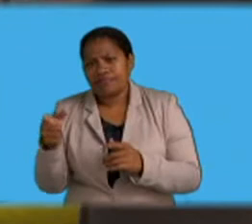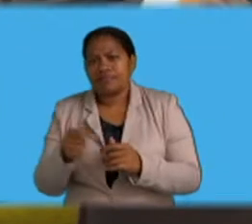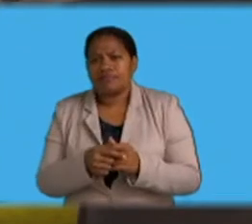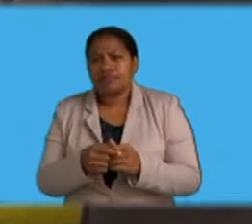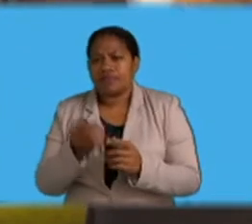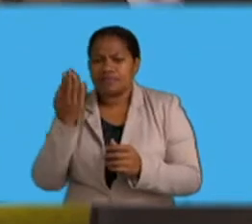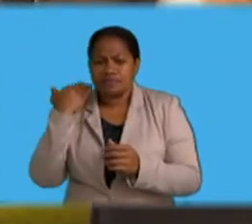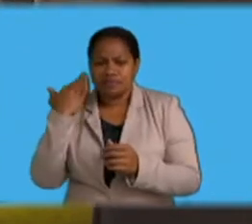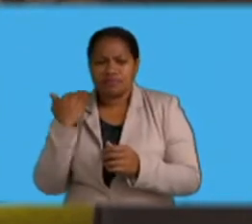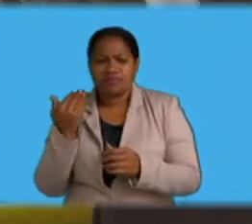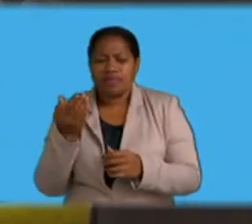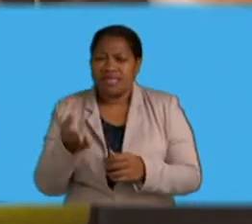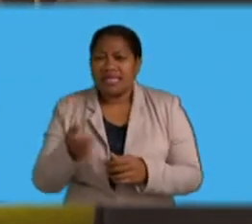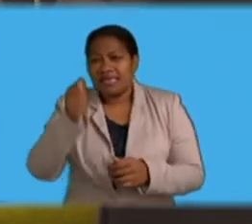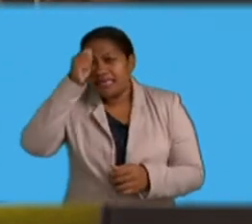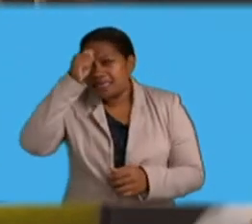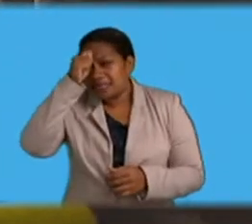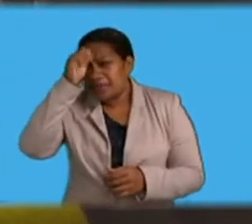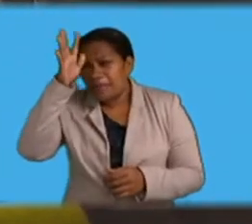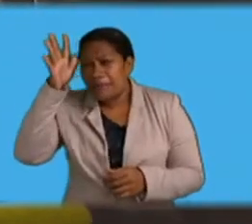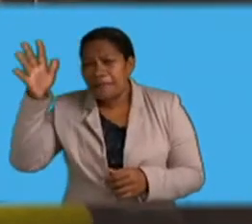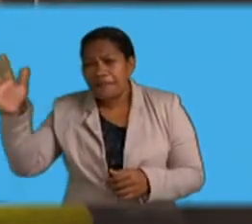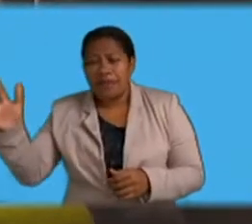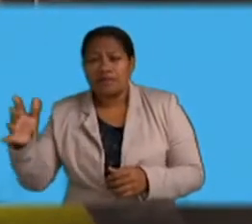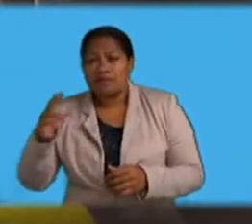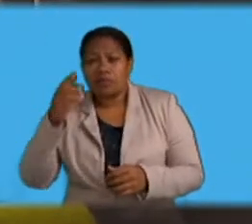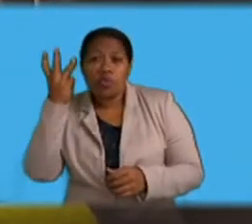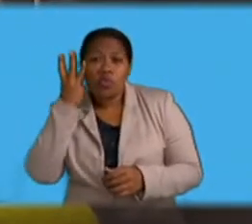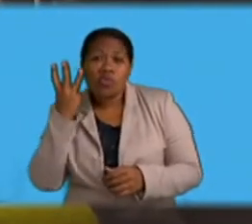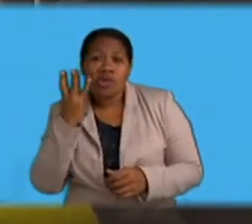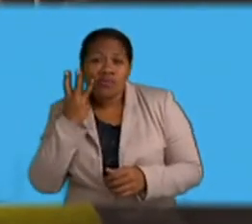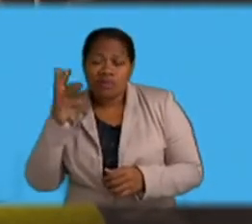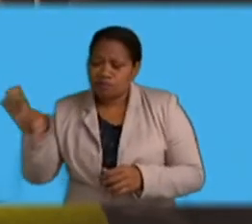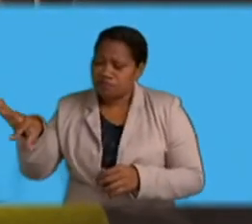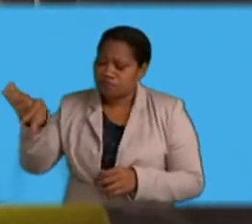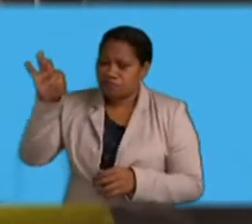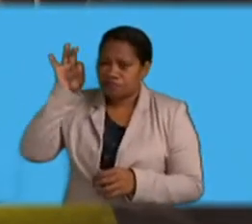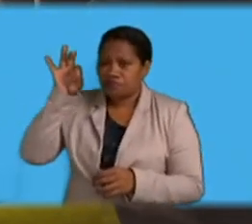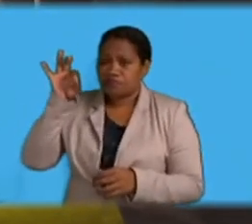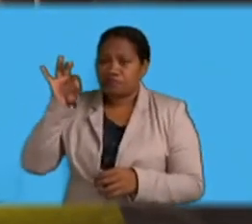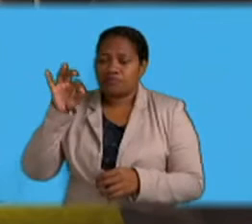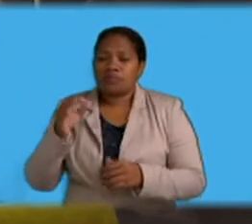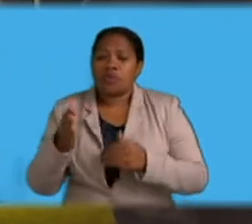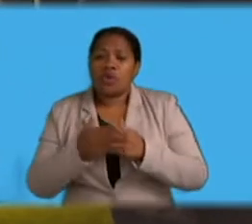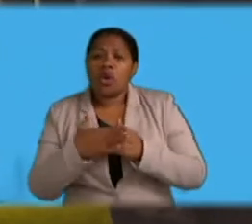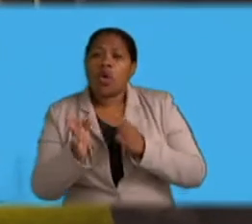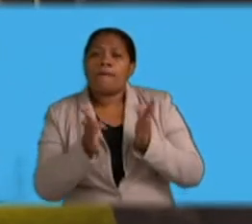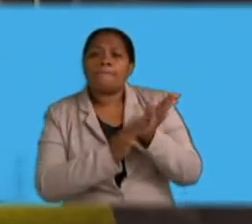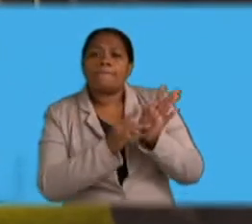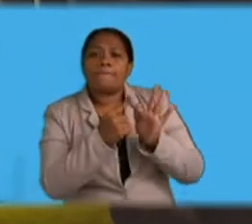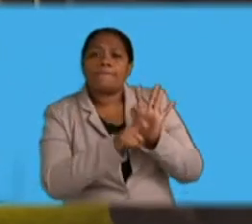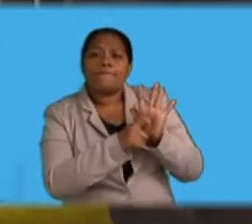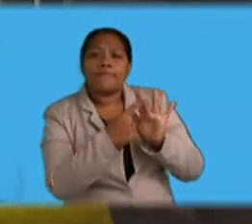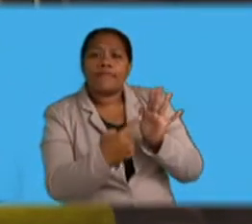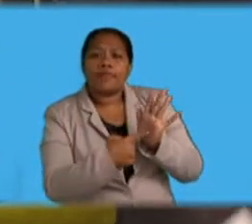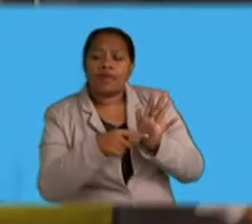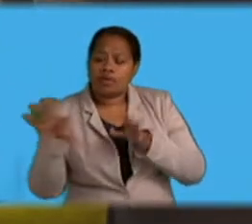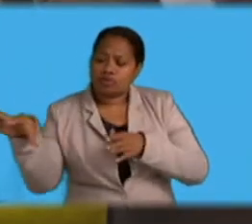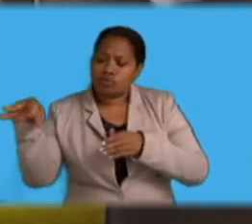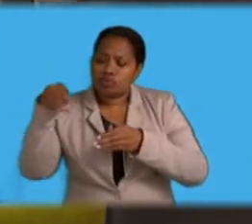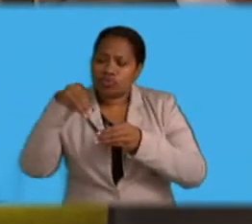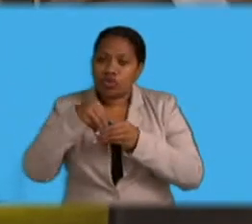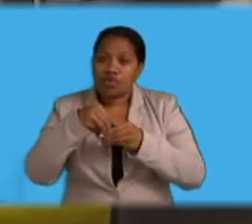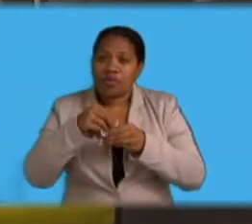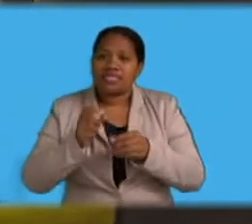These are smart, intelligent, dedicated women who have been appointed through an open merit recruitment system. And